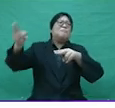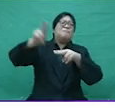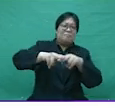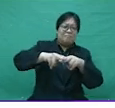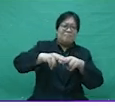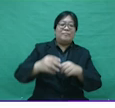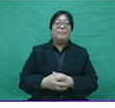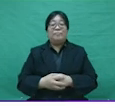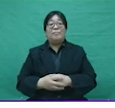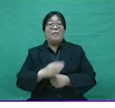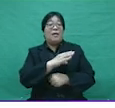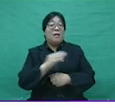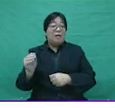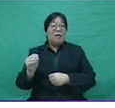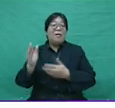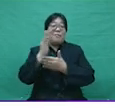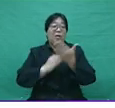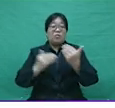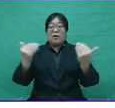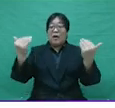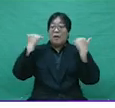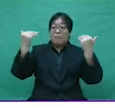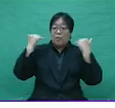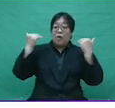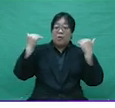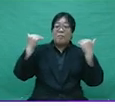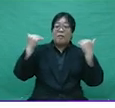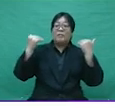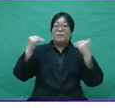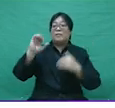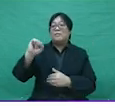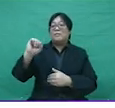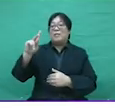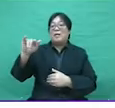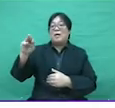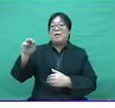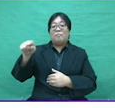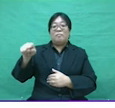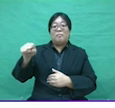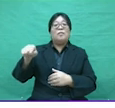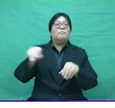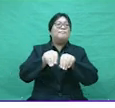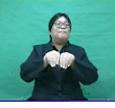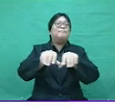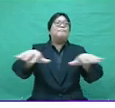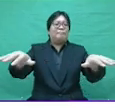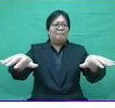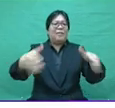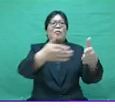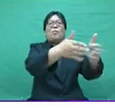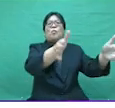increased, and the partial unemployment schemes have been